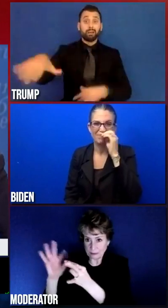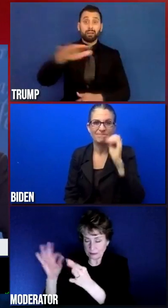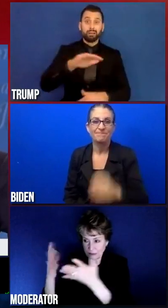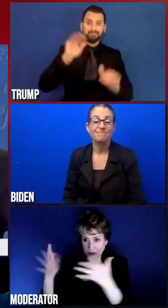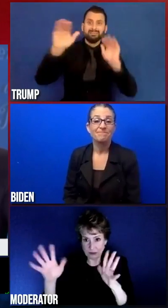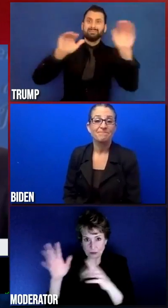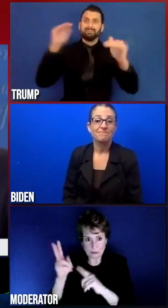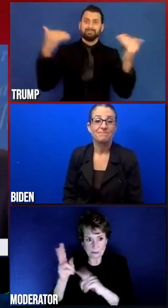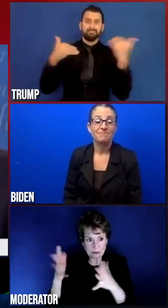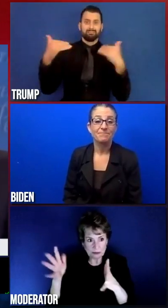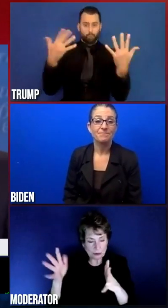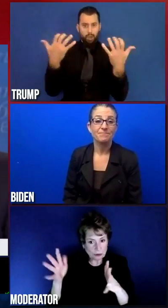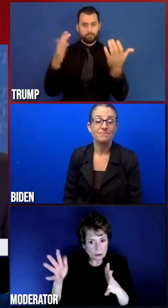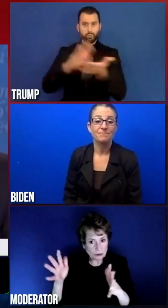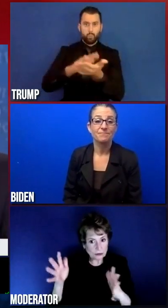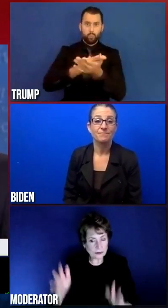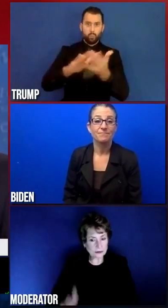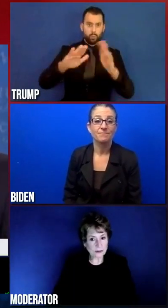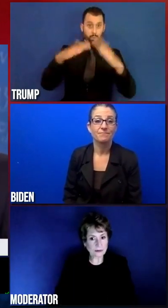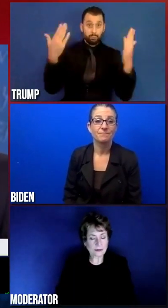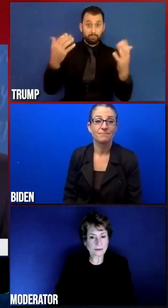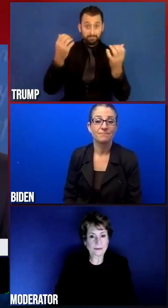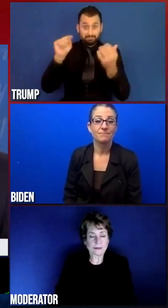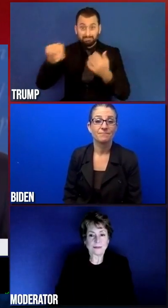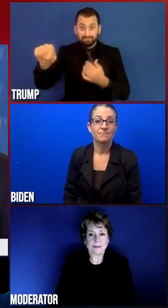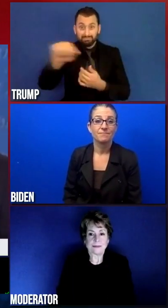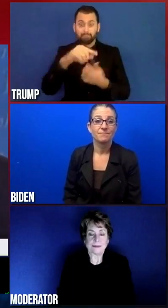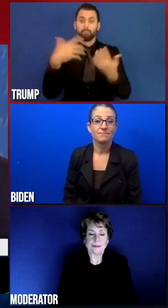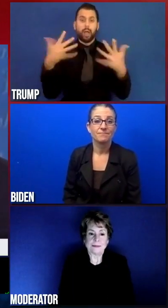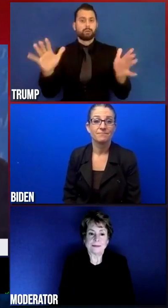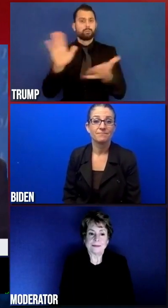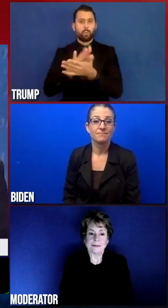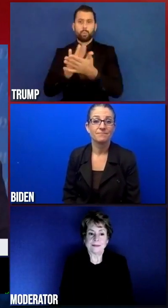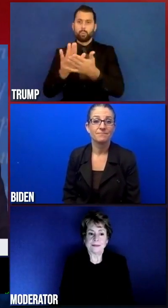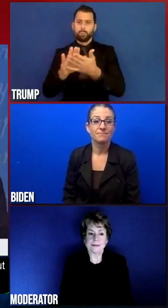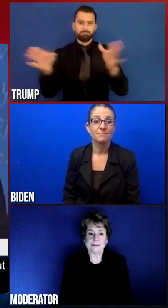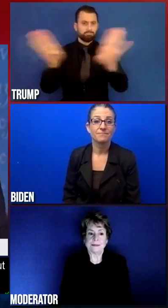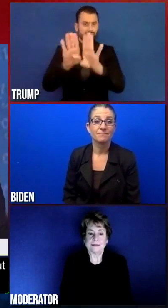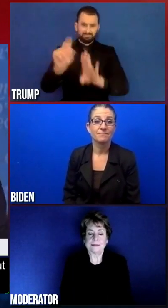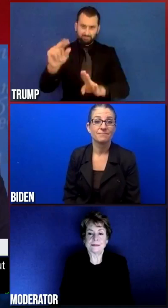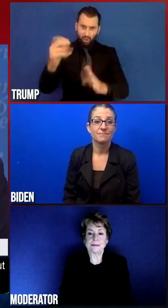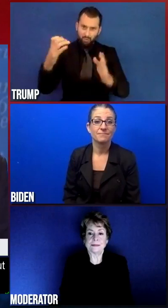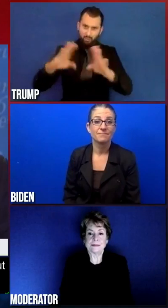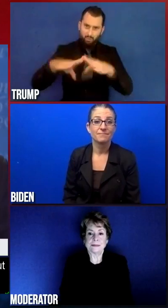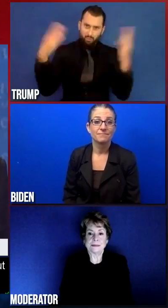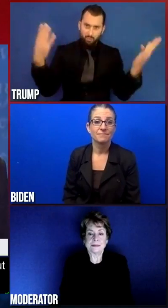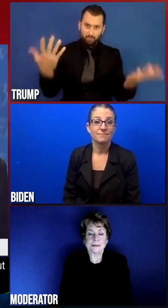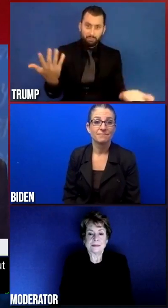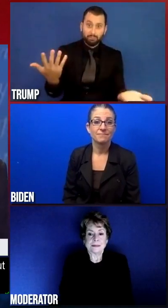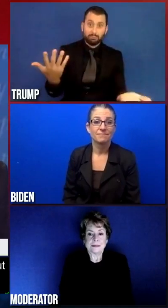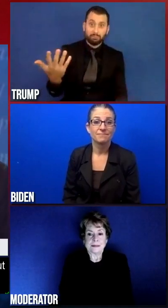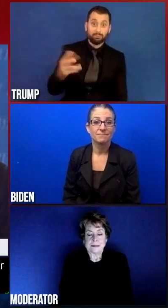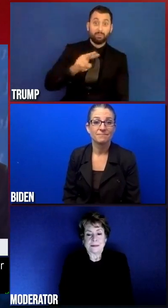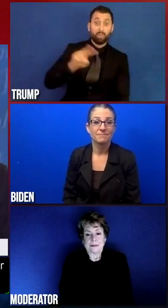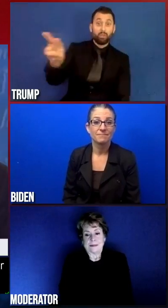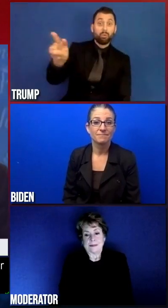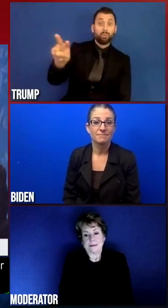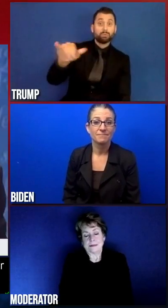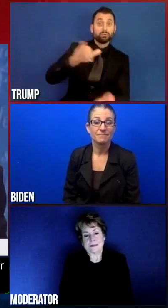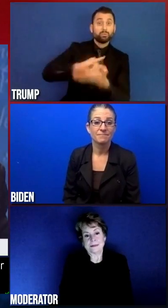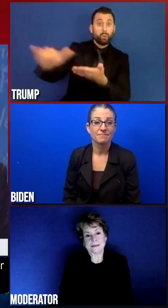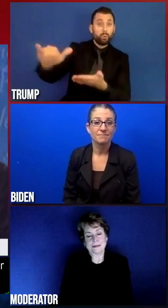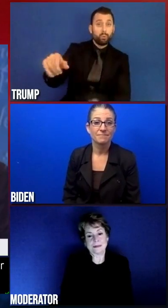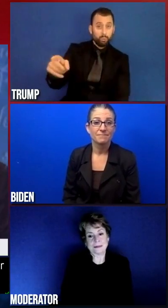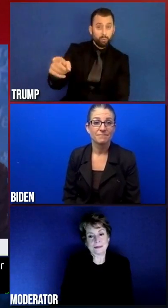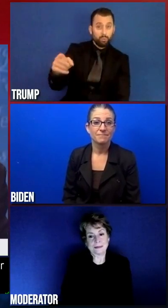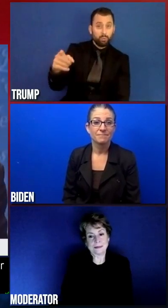to be shut down. They don't want their state shut down. They want their restaurants. I look at New York. It's so sad what's happening in New York. It's almost like a ghost town. And I'm not